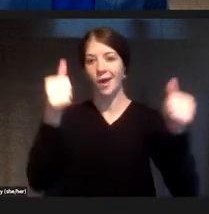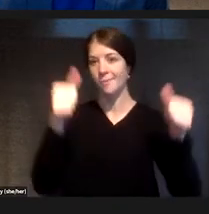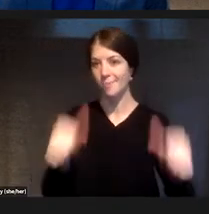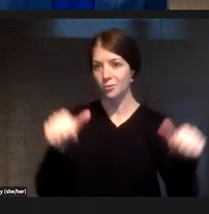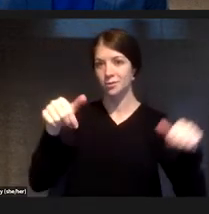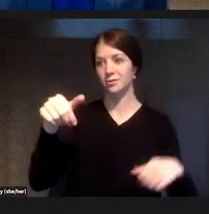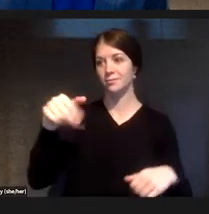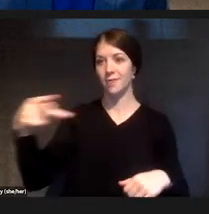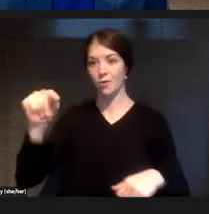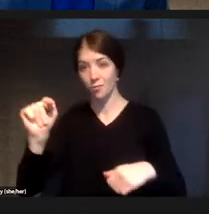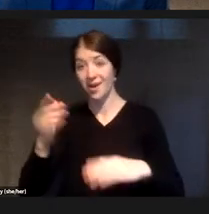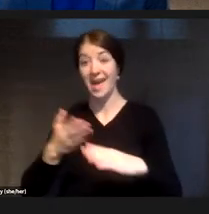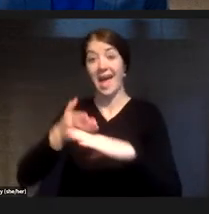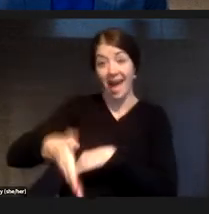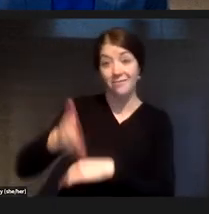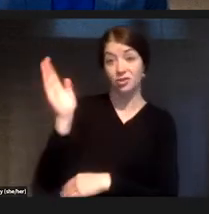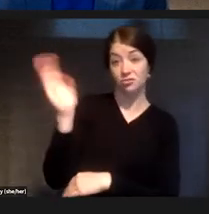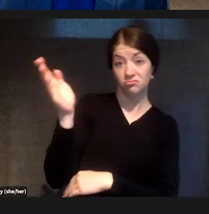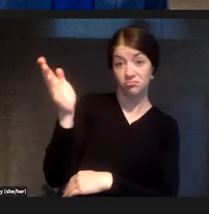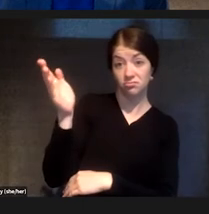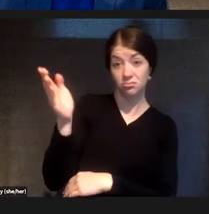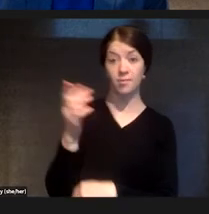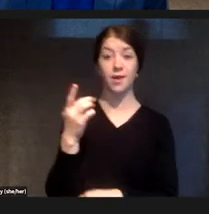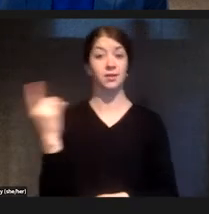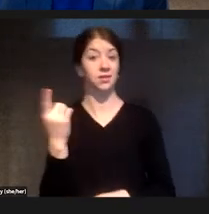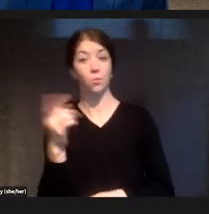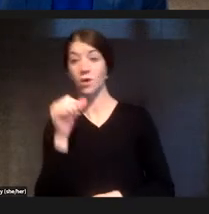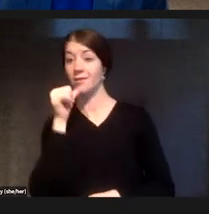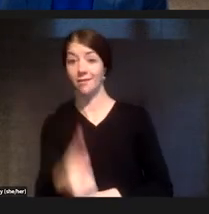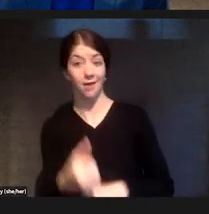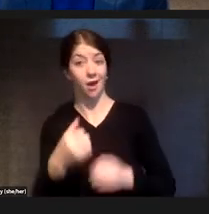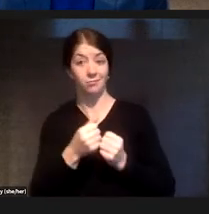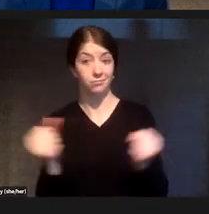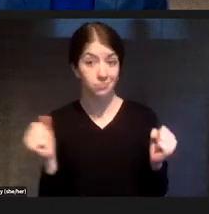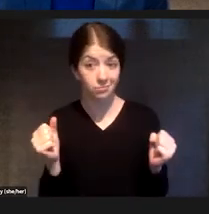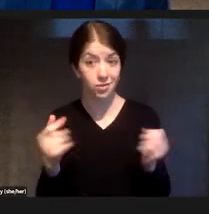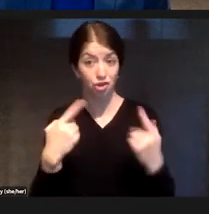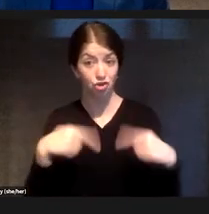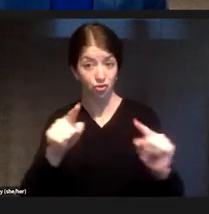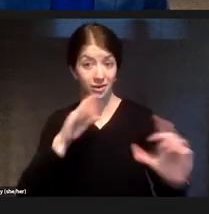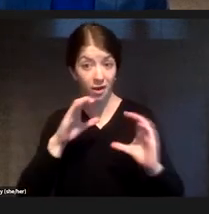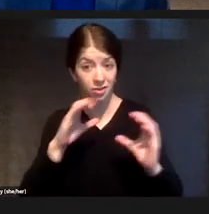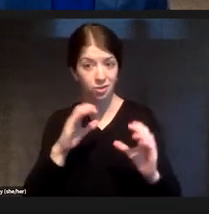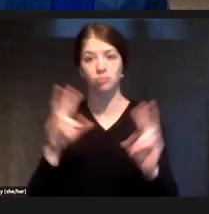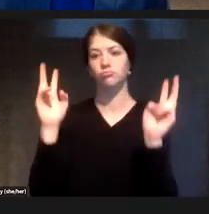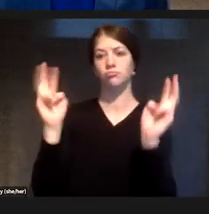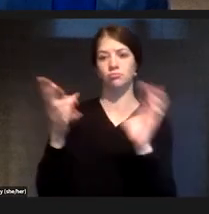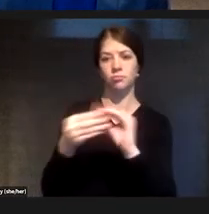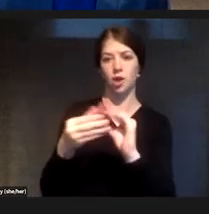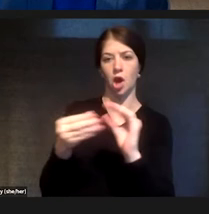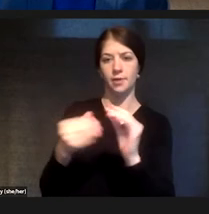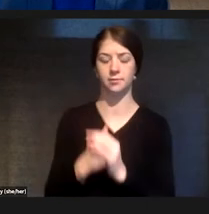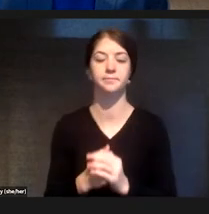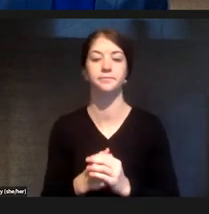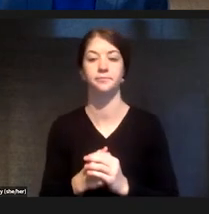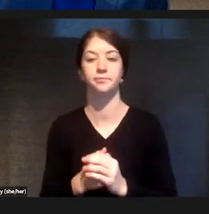online after my talk, and someone who did not speak up during the presentation made a comment that went such as this. It said, "Why